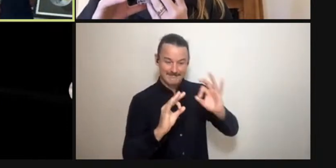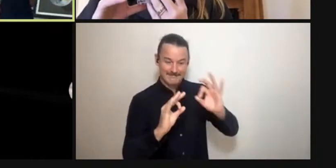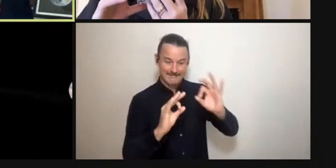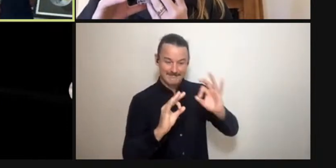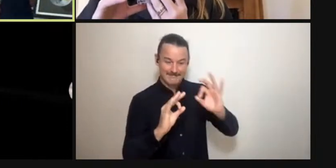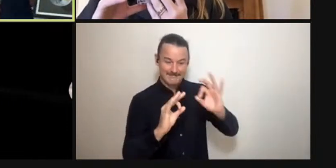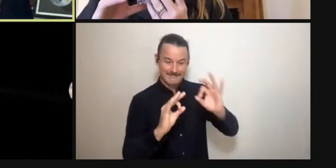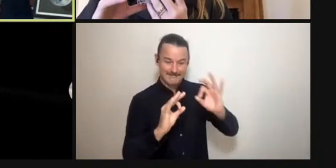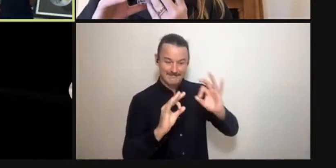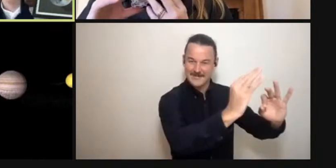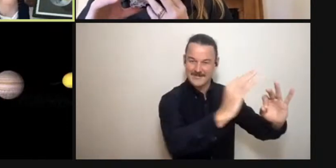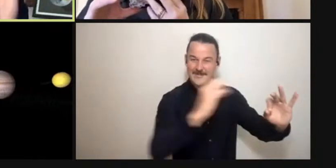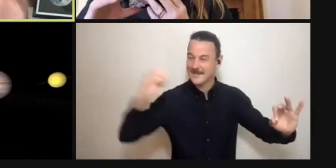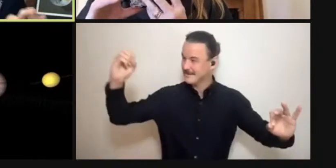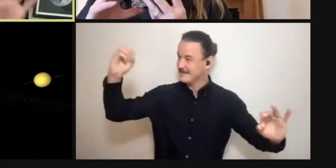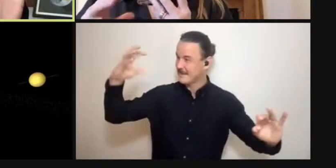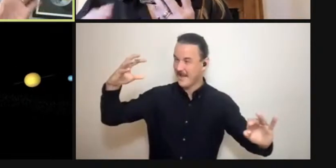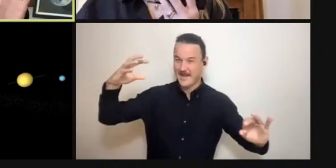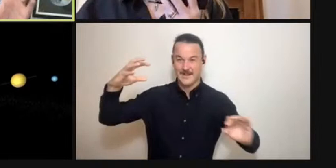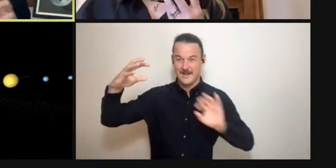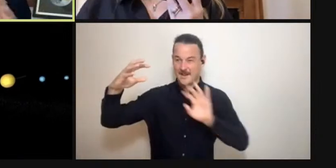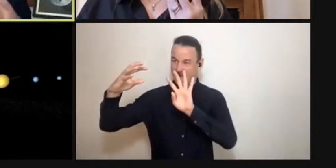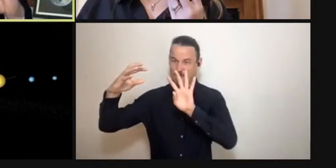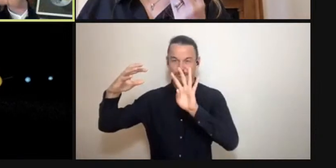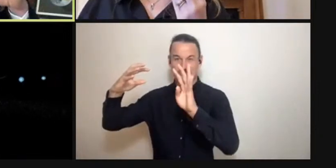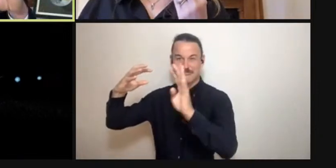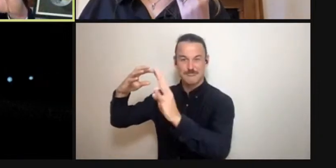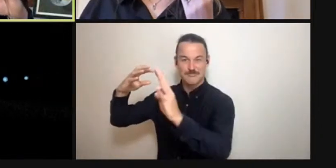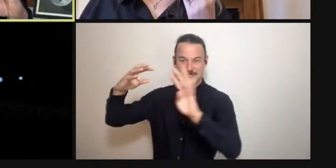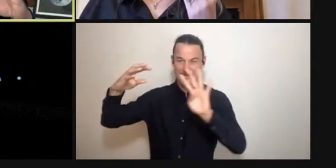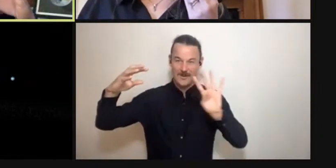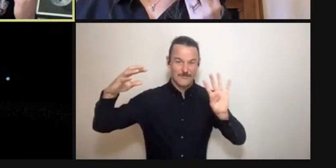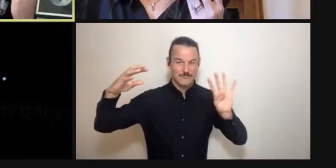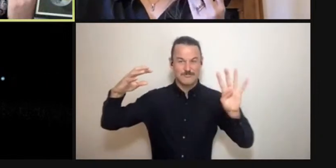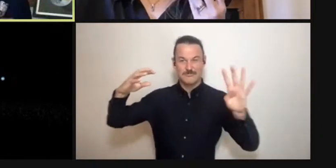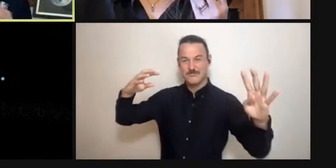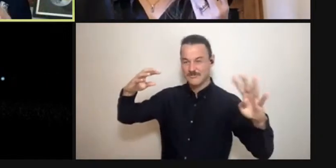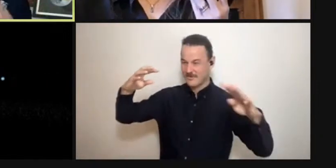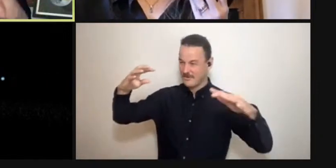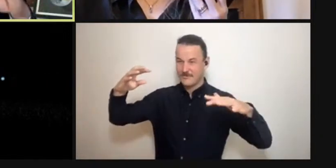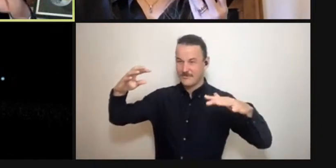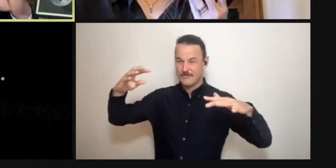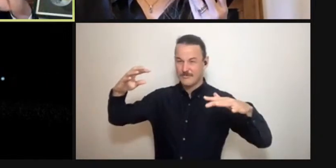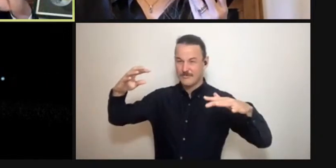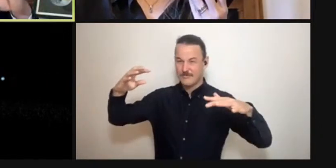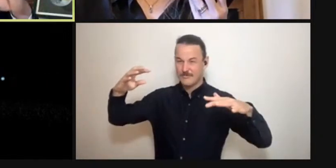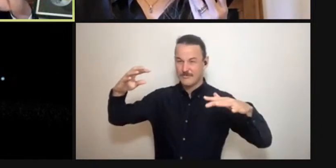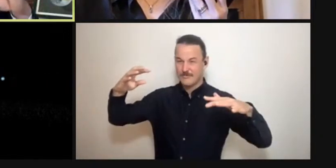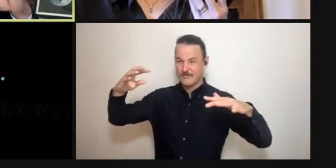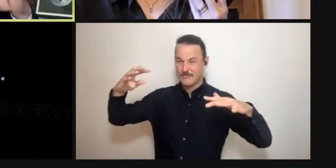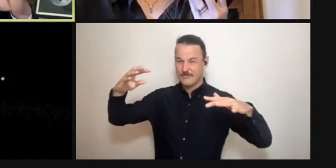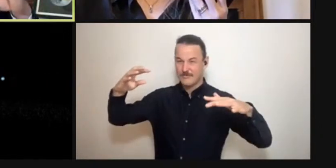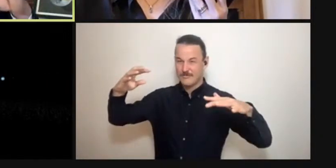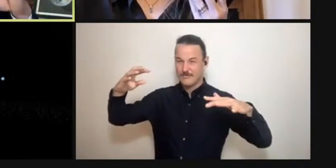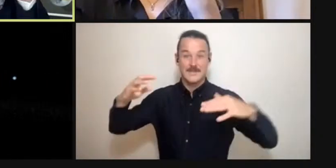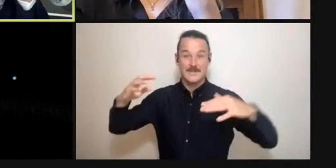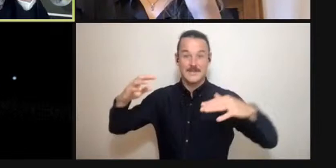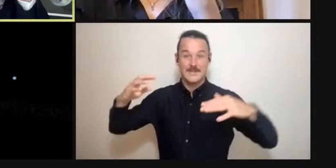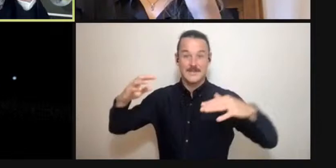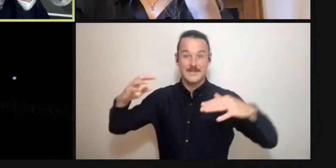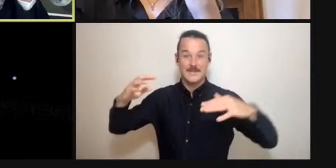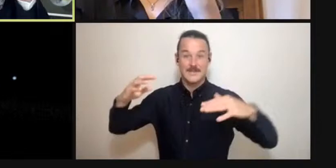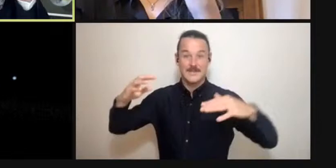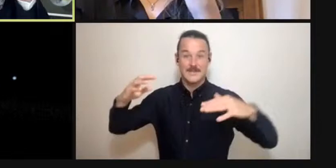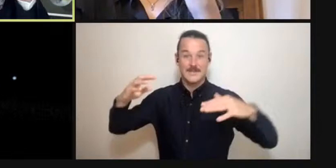that. The sun is absolutely massive, but let's make a familiar start. Let's go to the Earth. So you